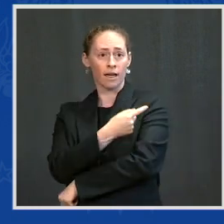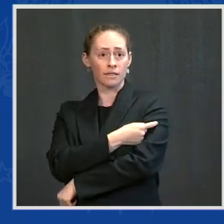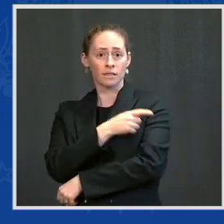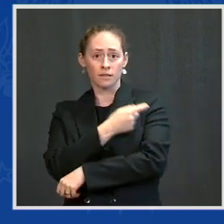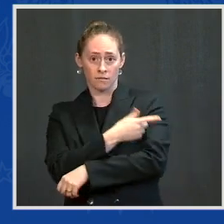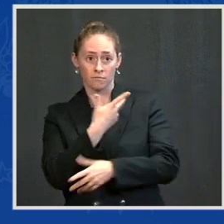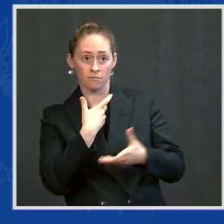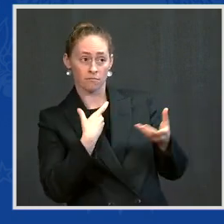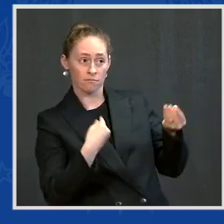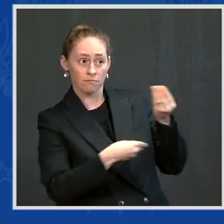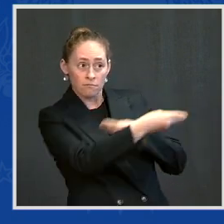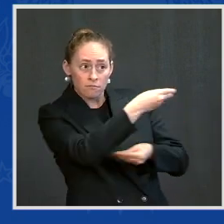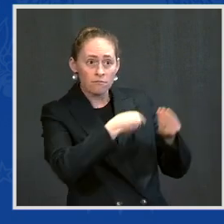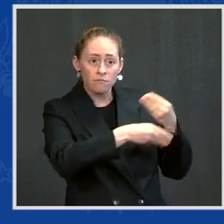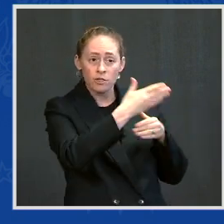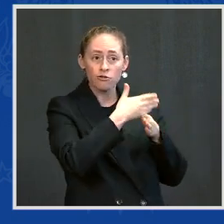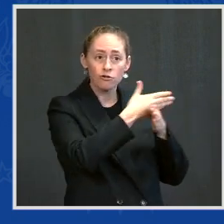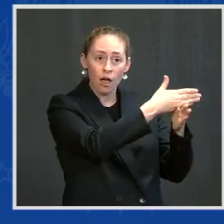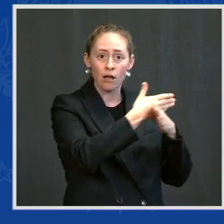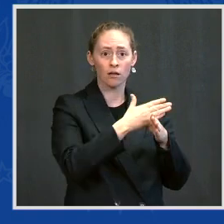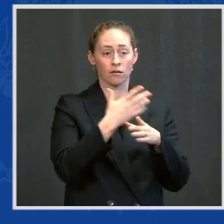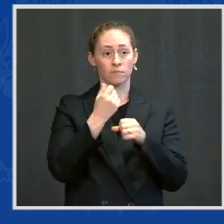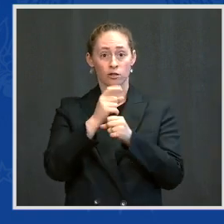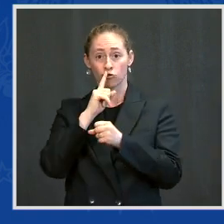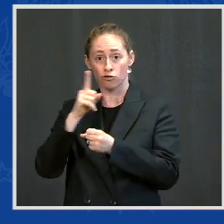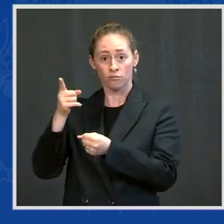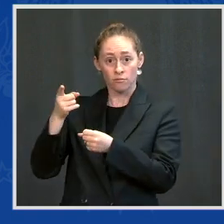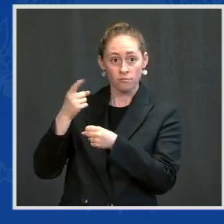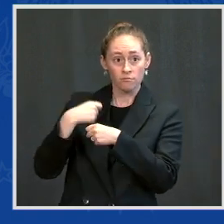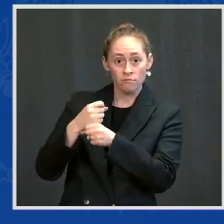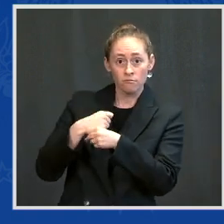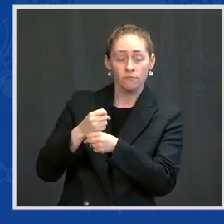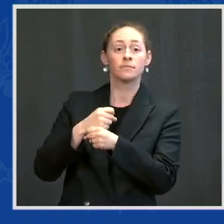approved safe and effective, and we can scale up